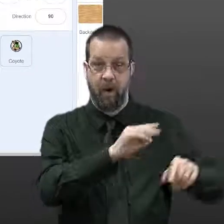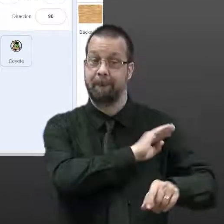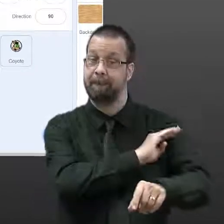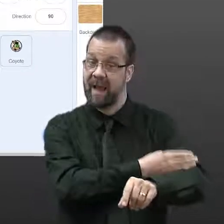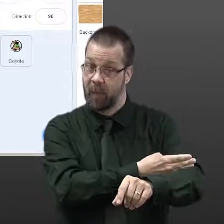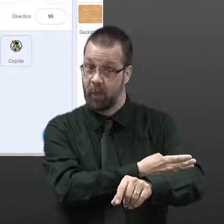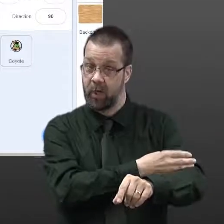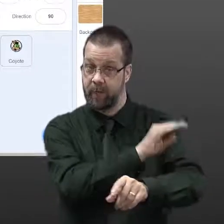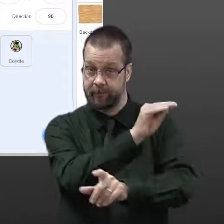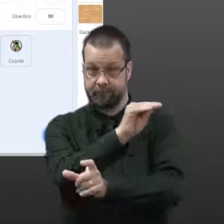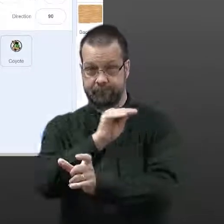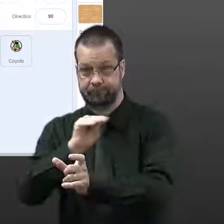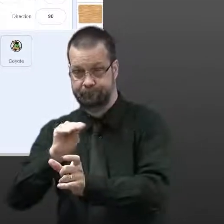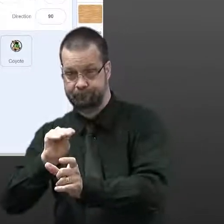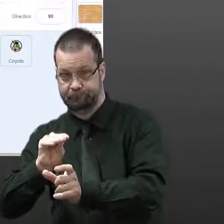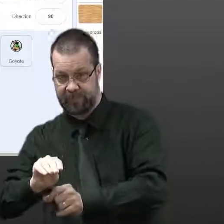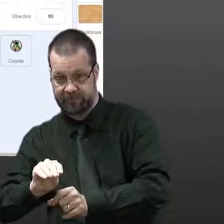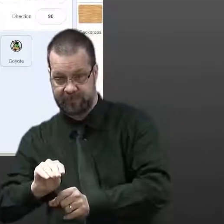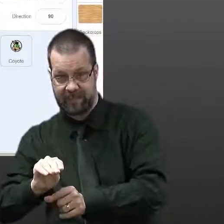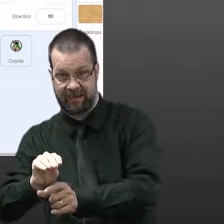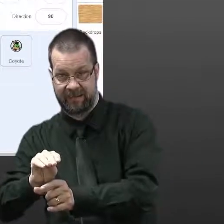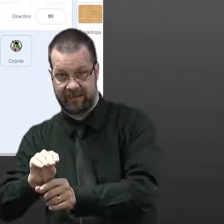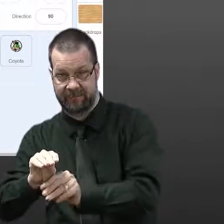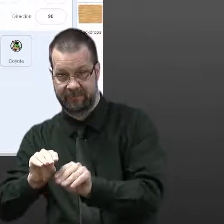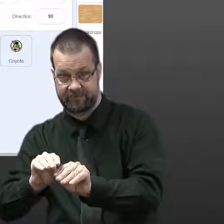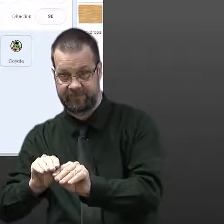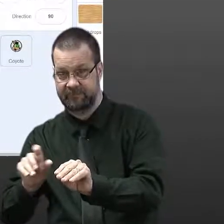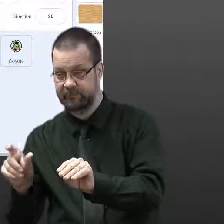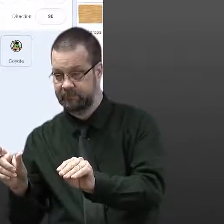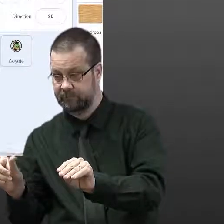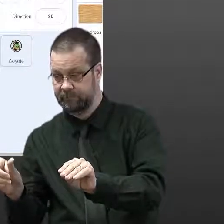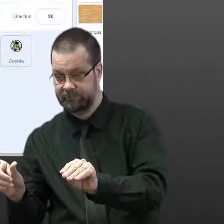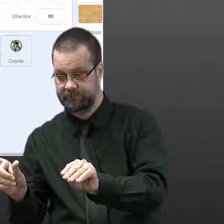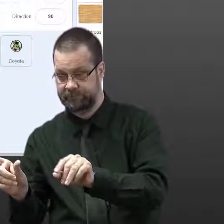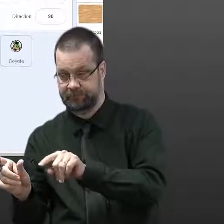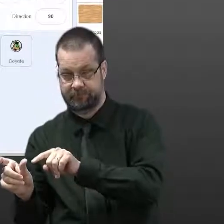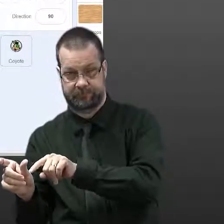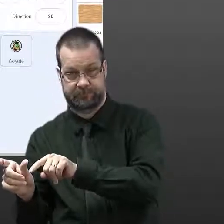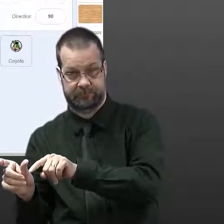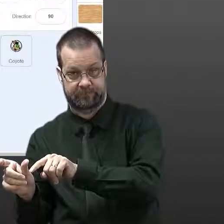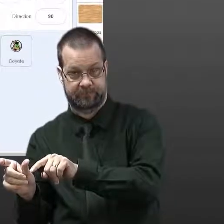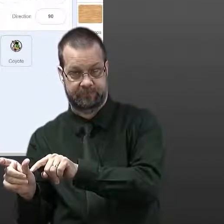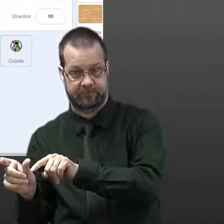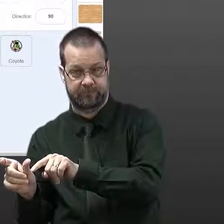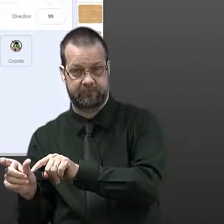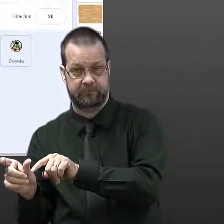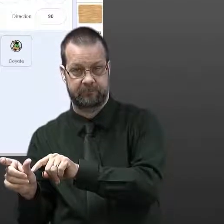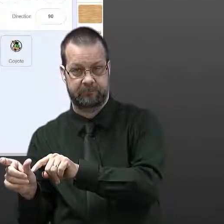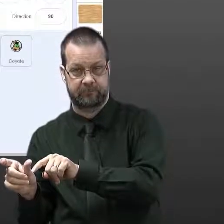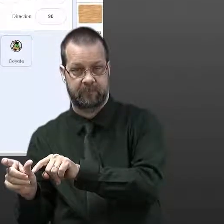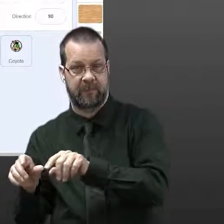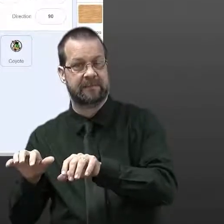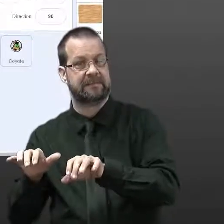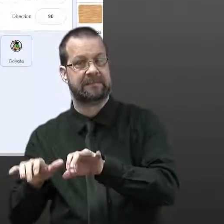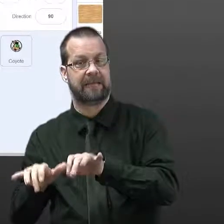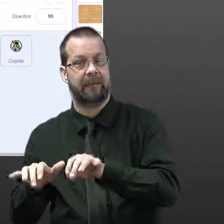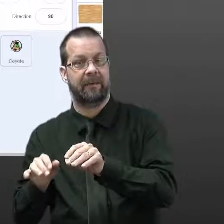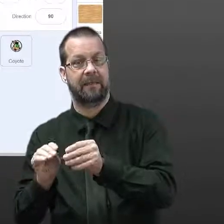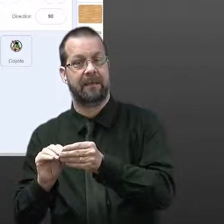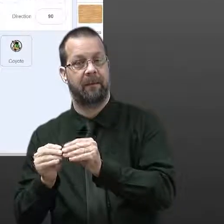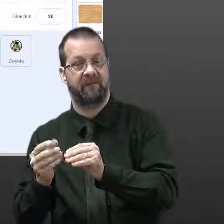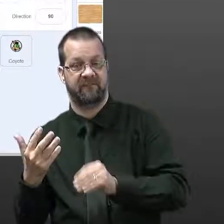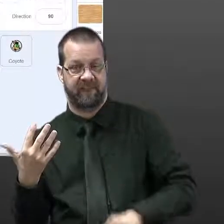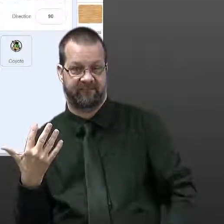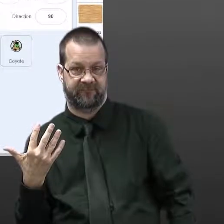says power and put that in the left side here. And then on the right side, we are going to just